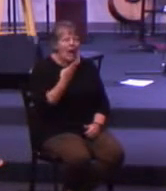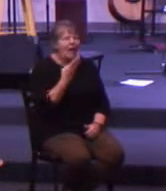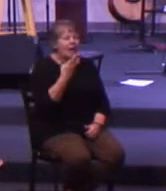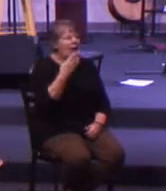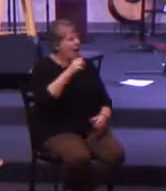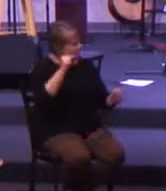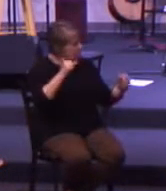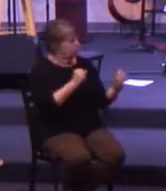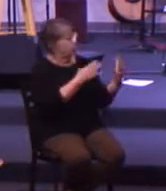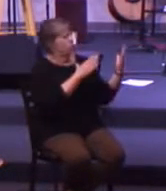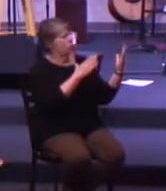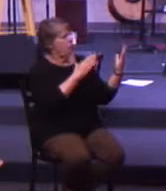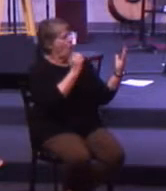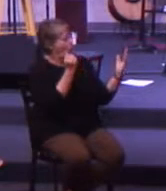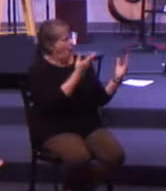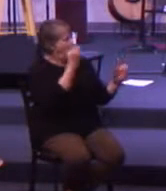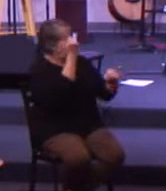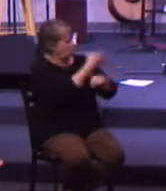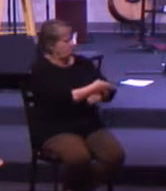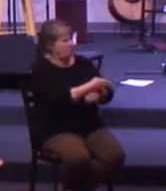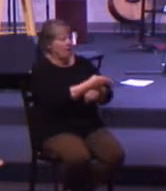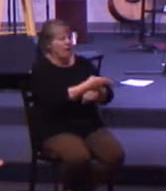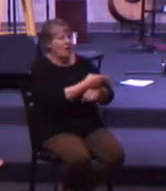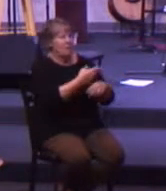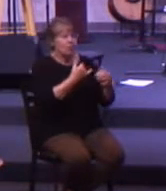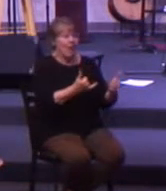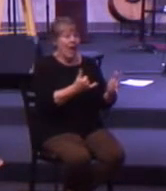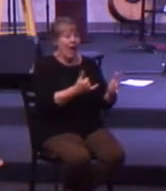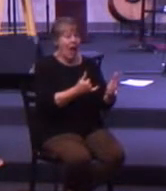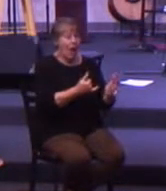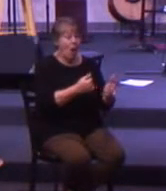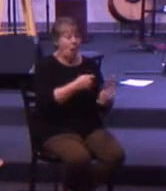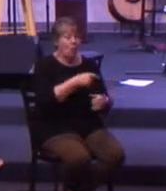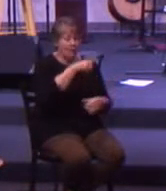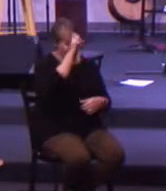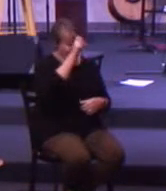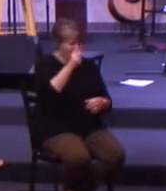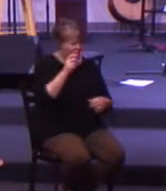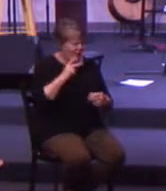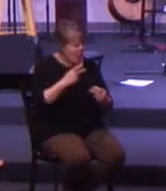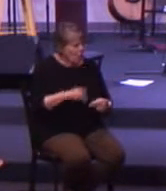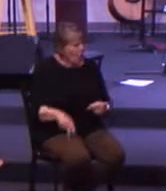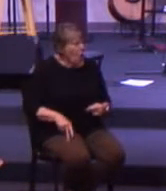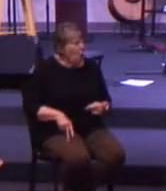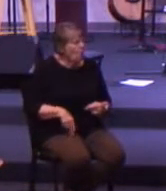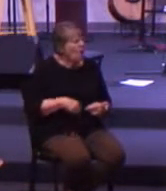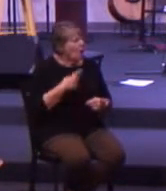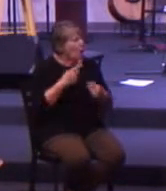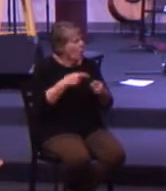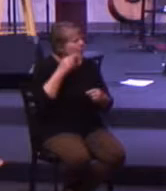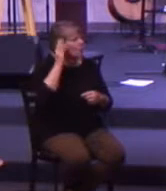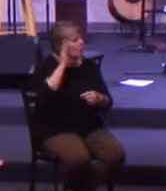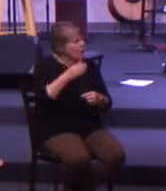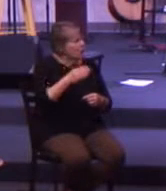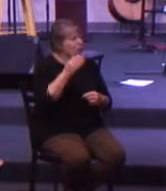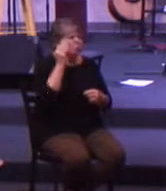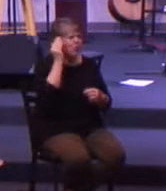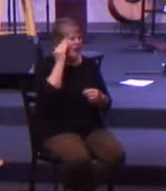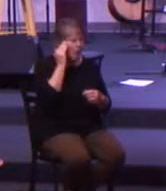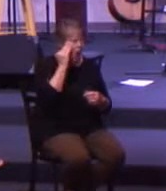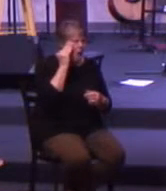okay, Pharaoh, people of Egypt, when is it going to sink in? When are you going to finally recognize? When are you going to acknowledge that you